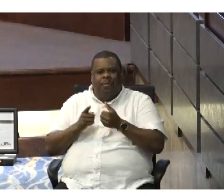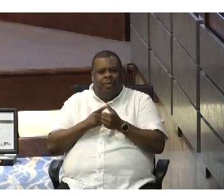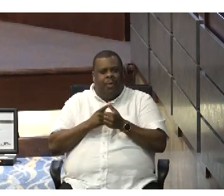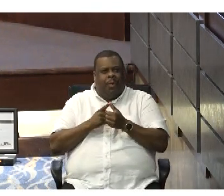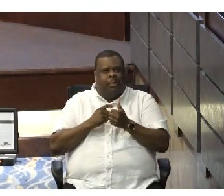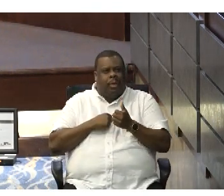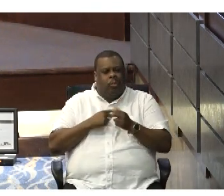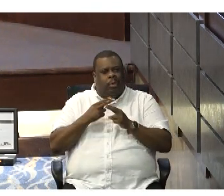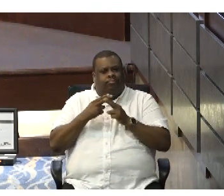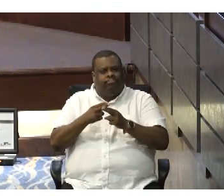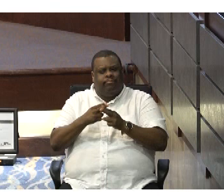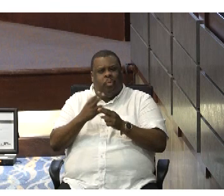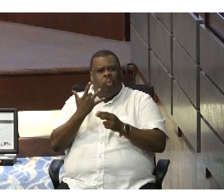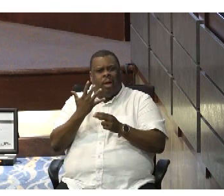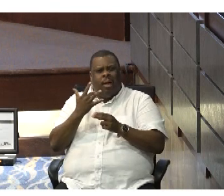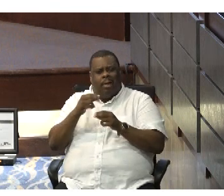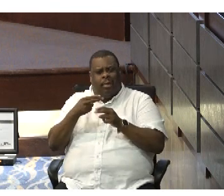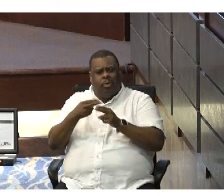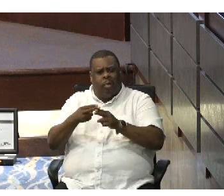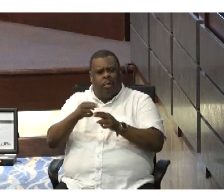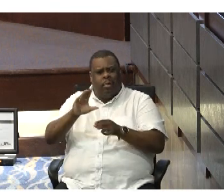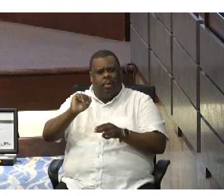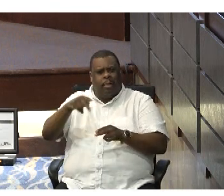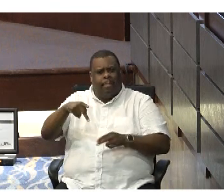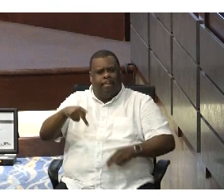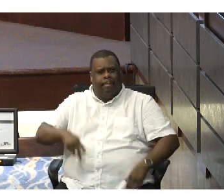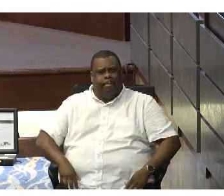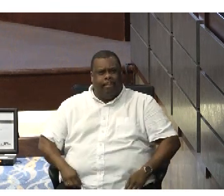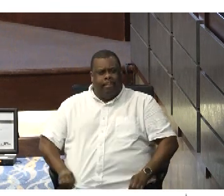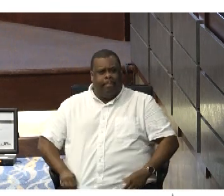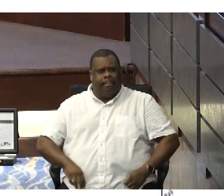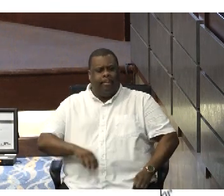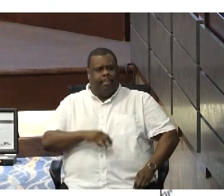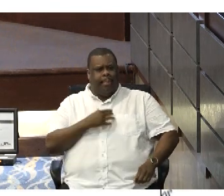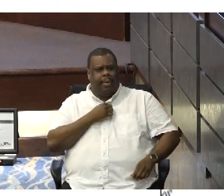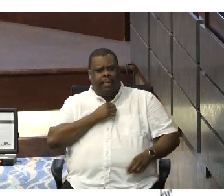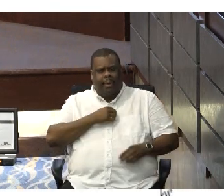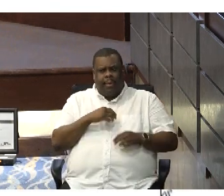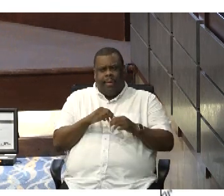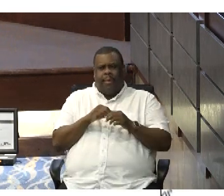CAP. And that really reflects a pivot in the